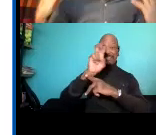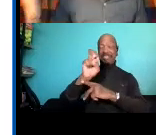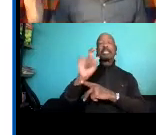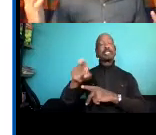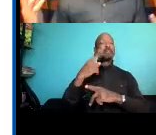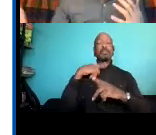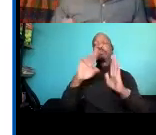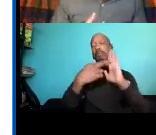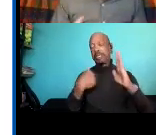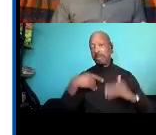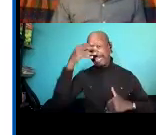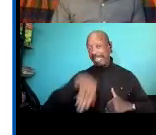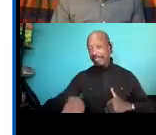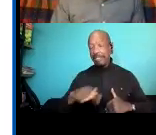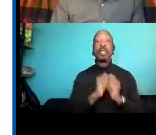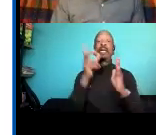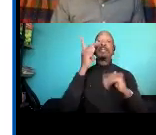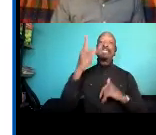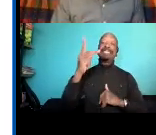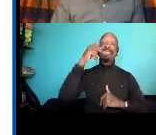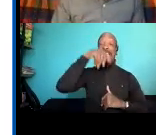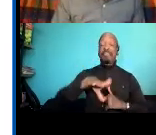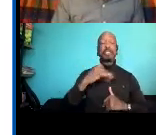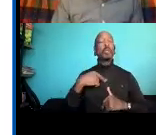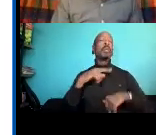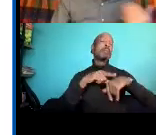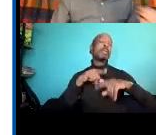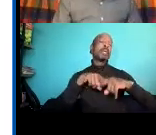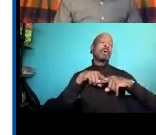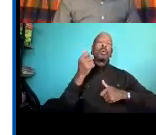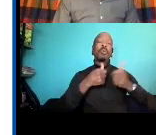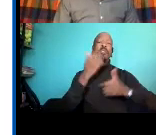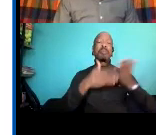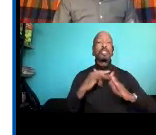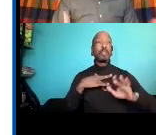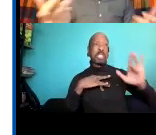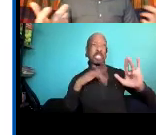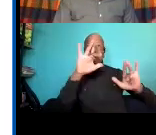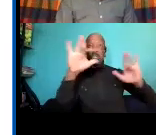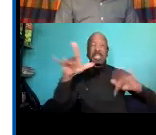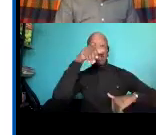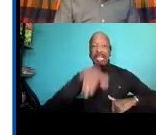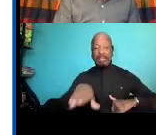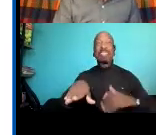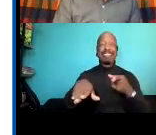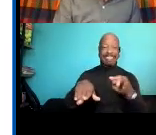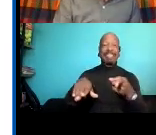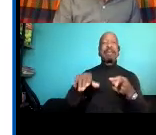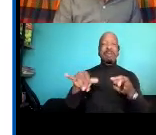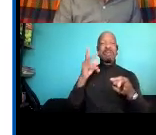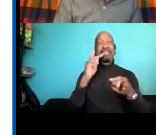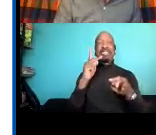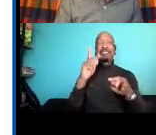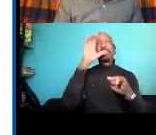without seeing it. And depending on what part of the elephant that you're focused on, you can conclude different things about what you're